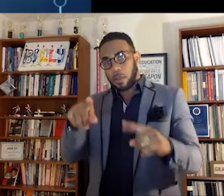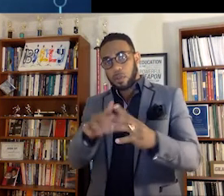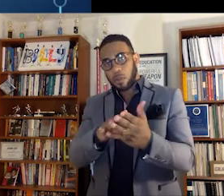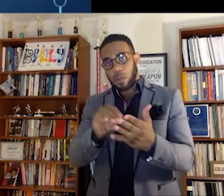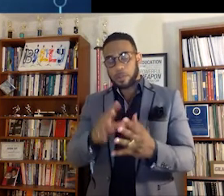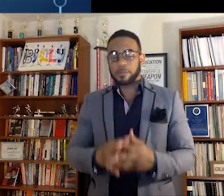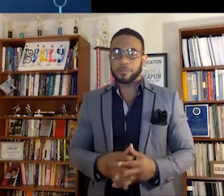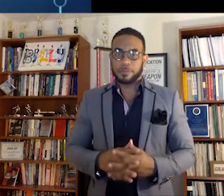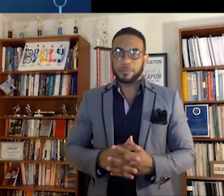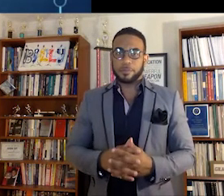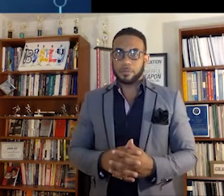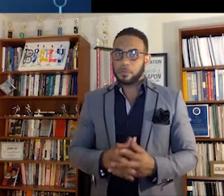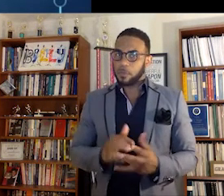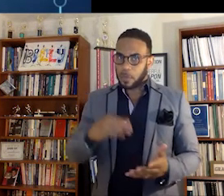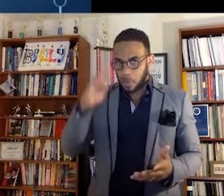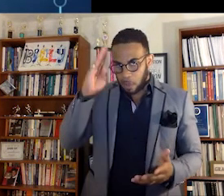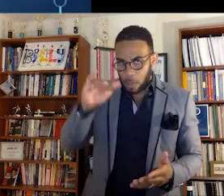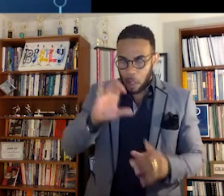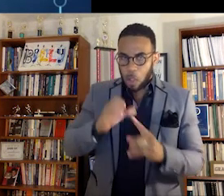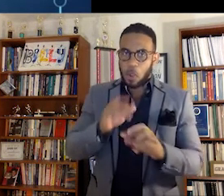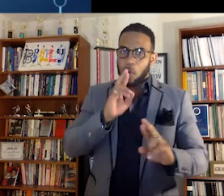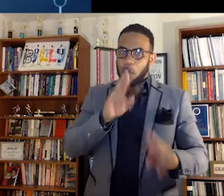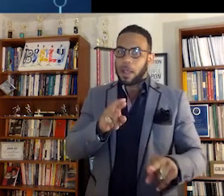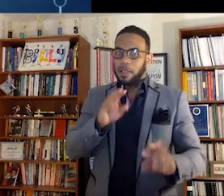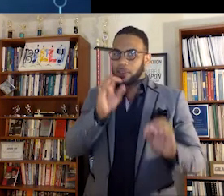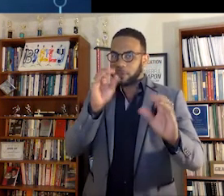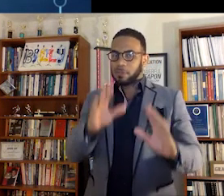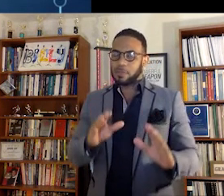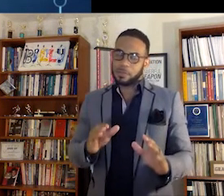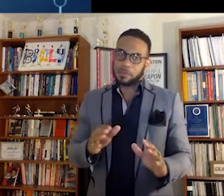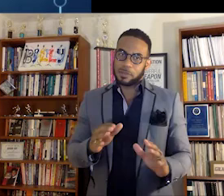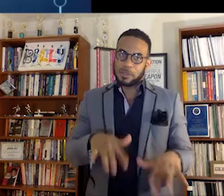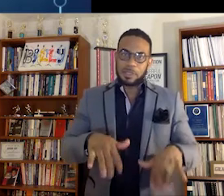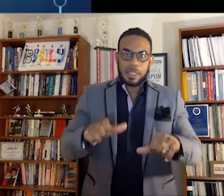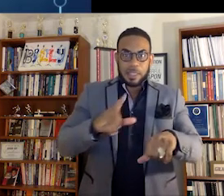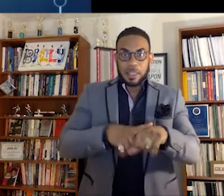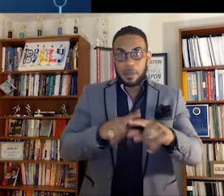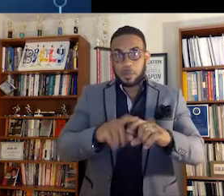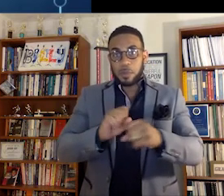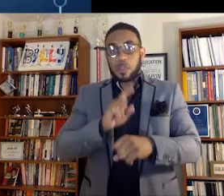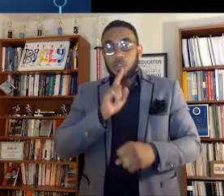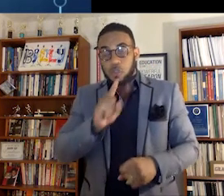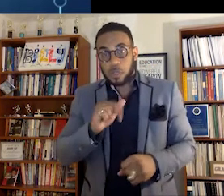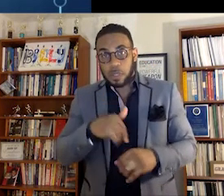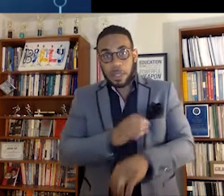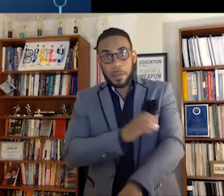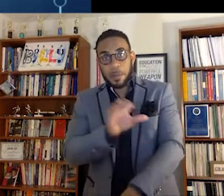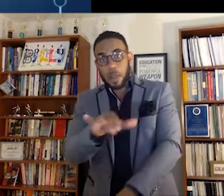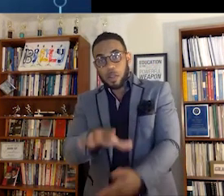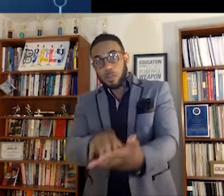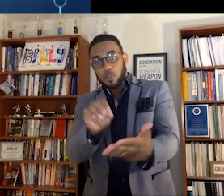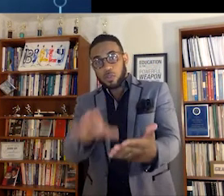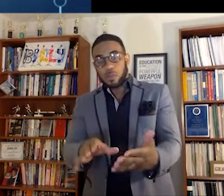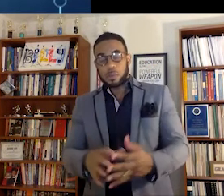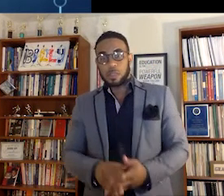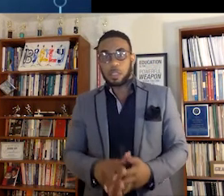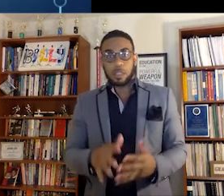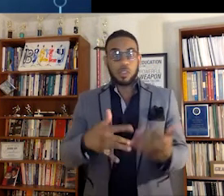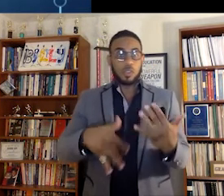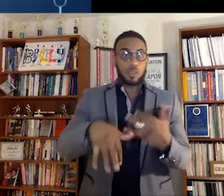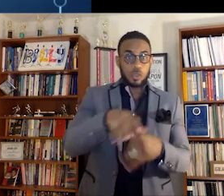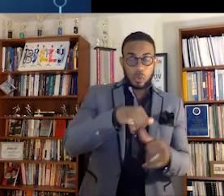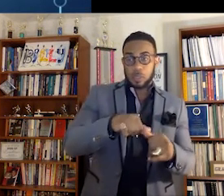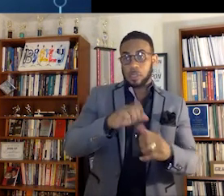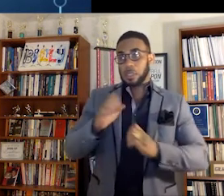to learn. We know that culturally responsive teachers take the time to ensure that they are empowering their students